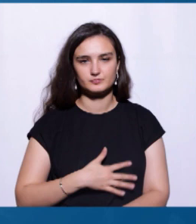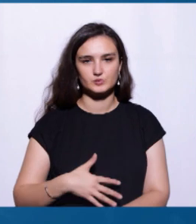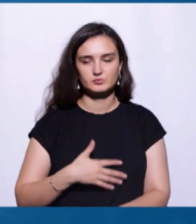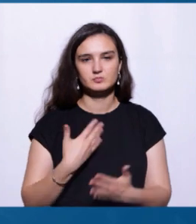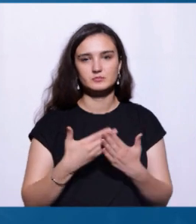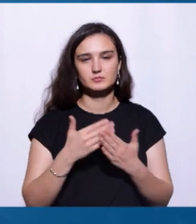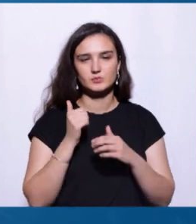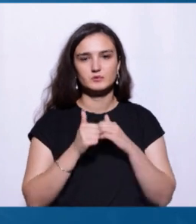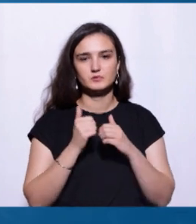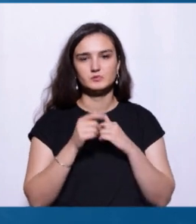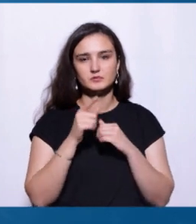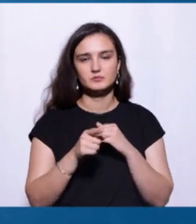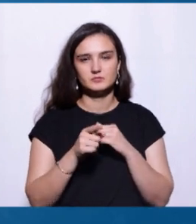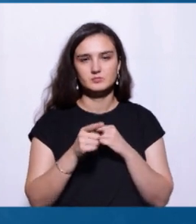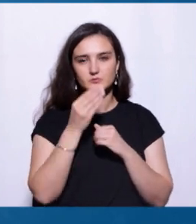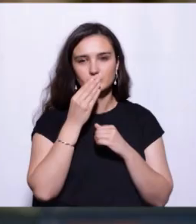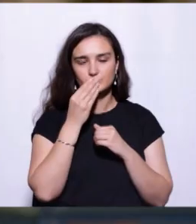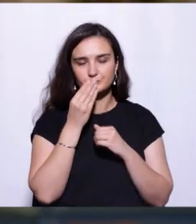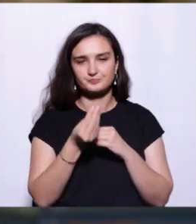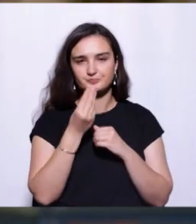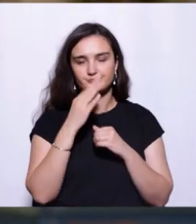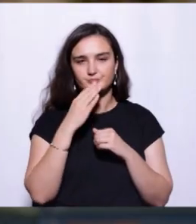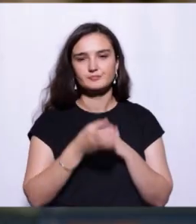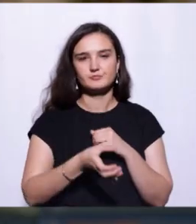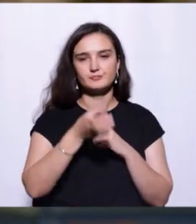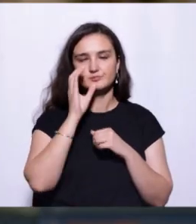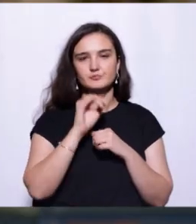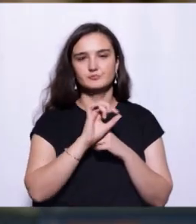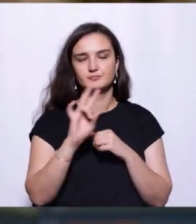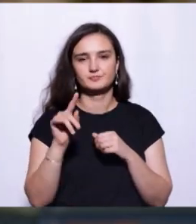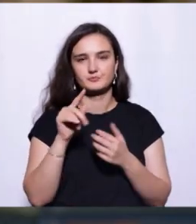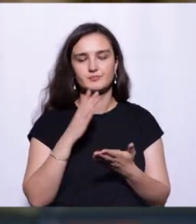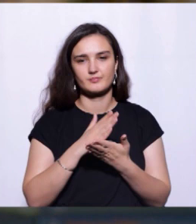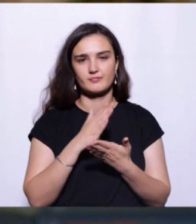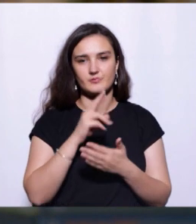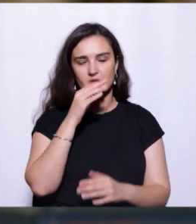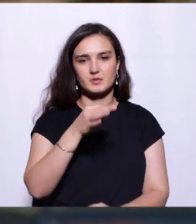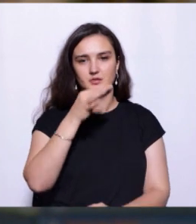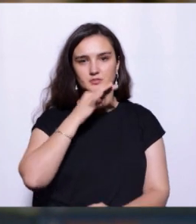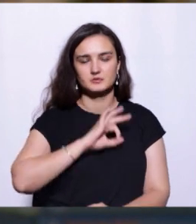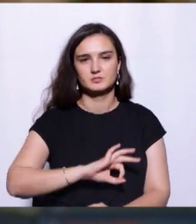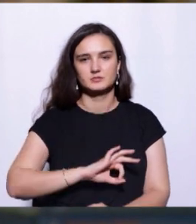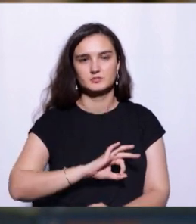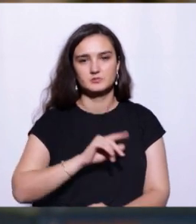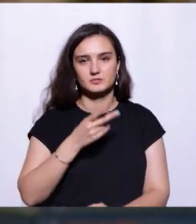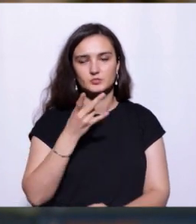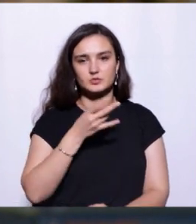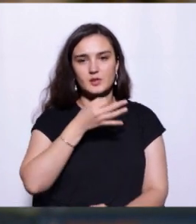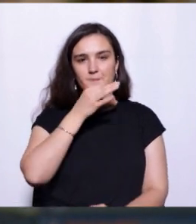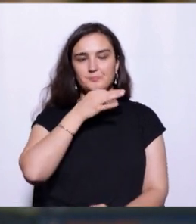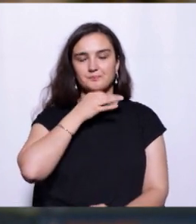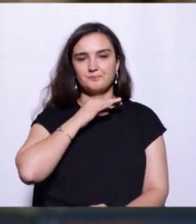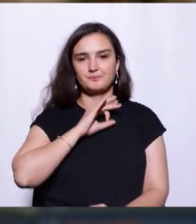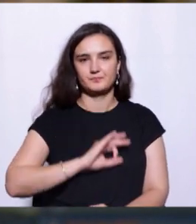example, every time you take a bite of food, a drink of water, or you have to take medicine, you need to swallow it